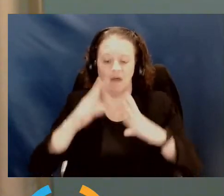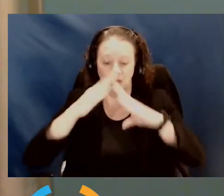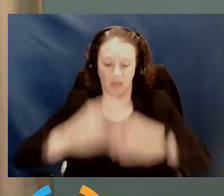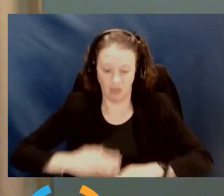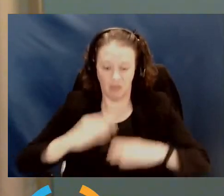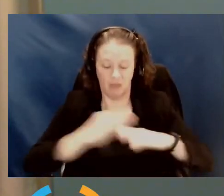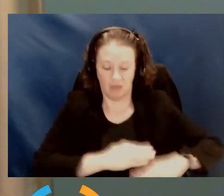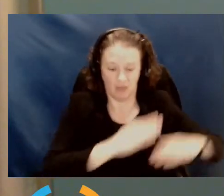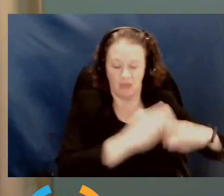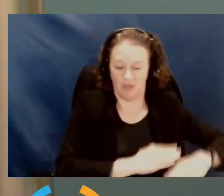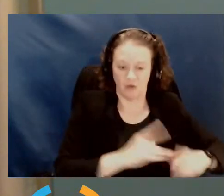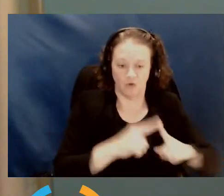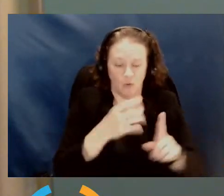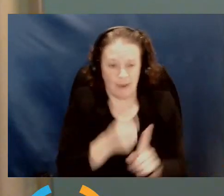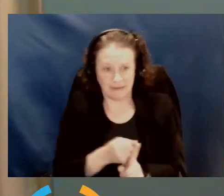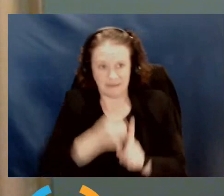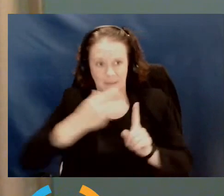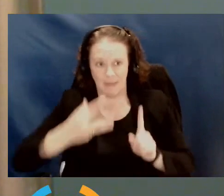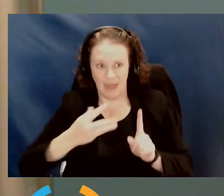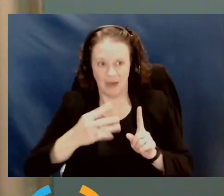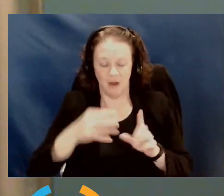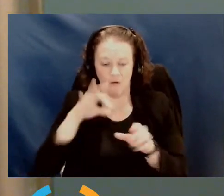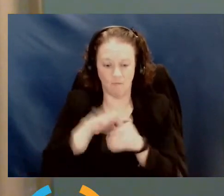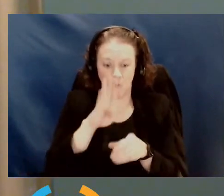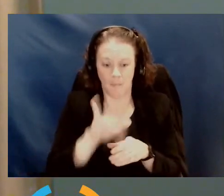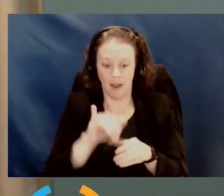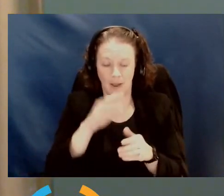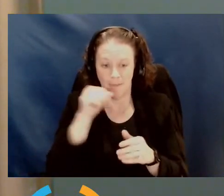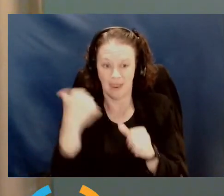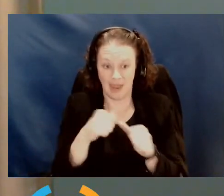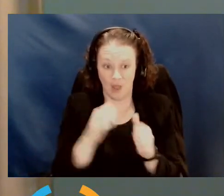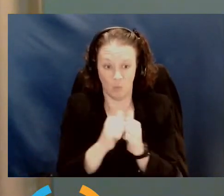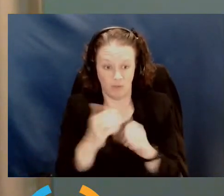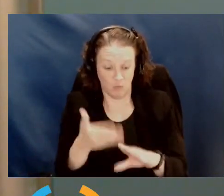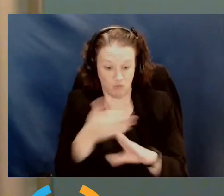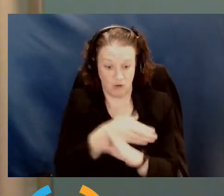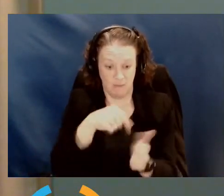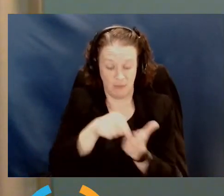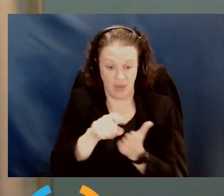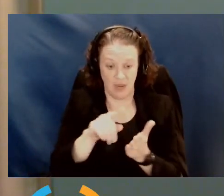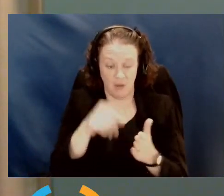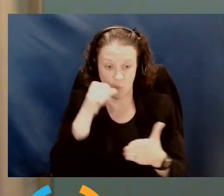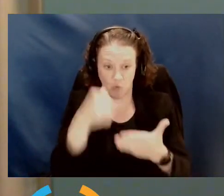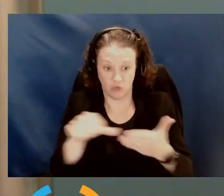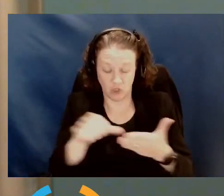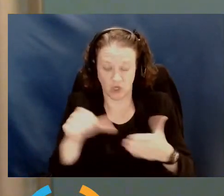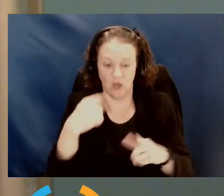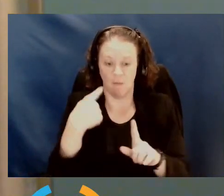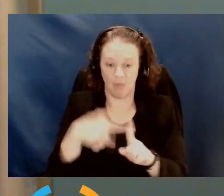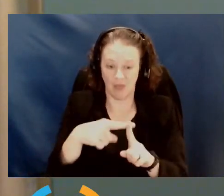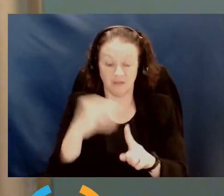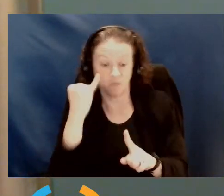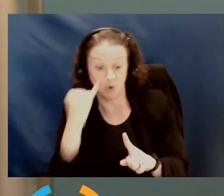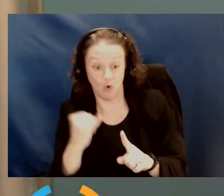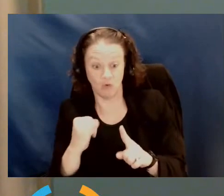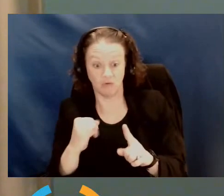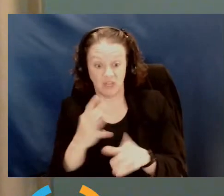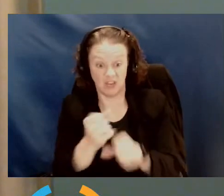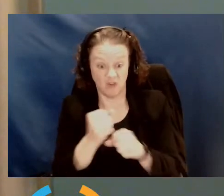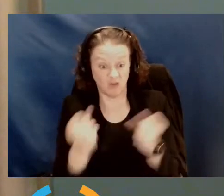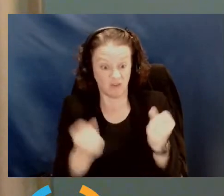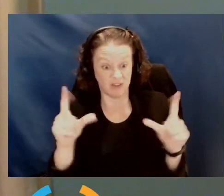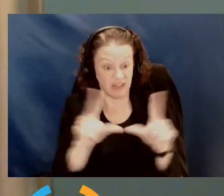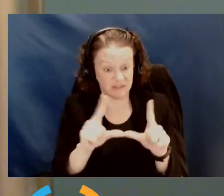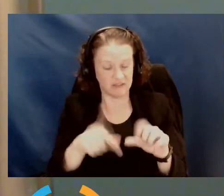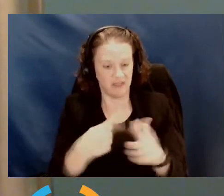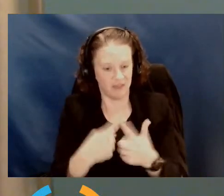mail with prepaid postage. But when I first announced my campaign for Secretary of State, I quickly learned that most people